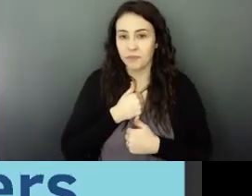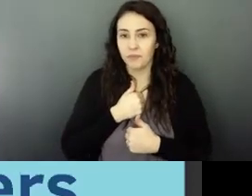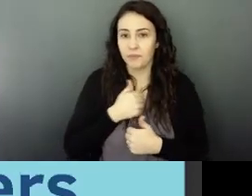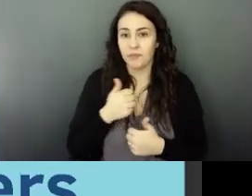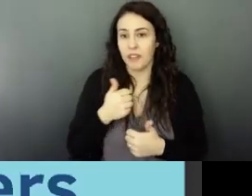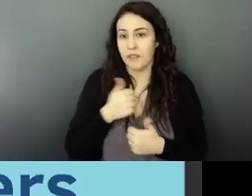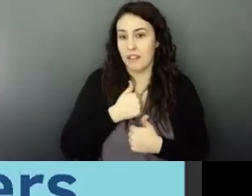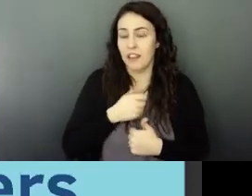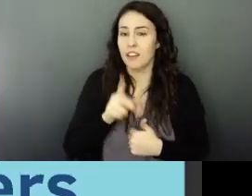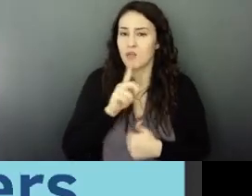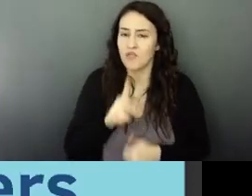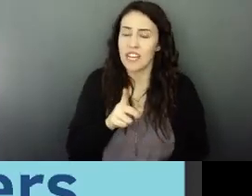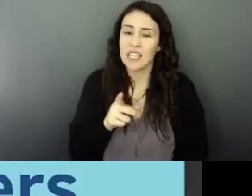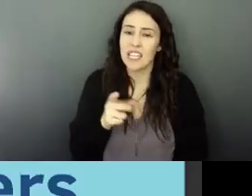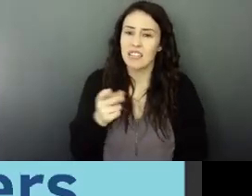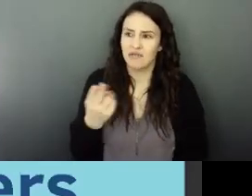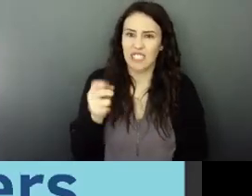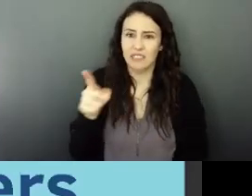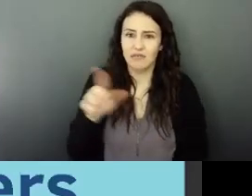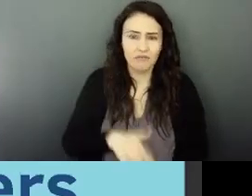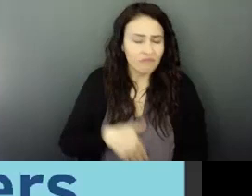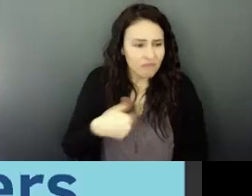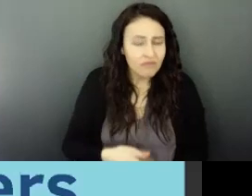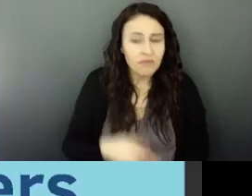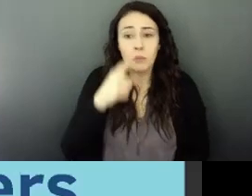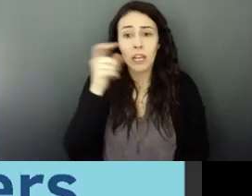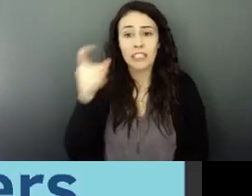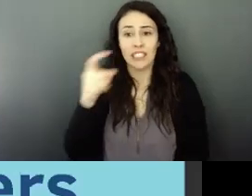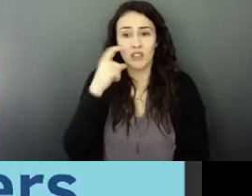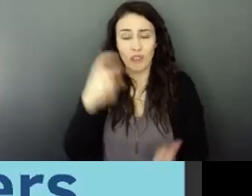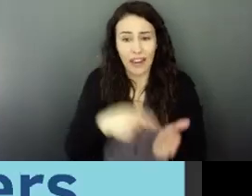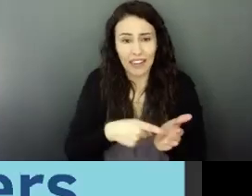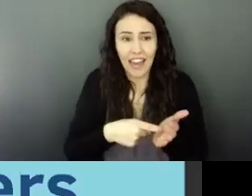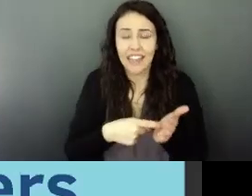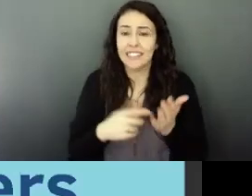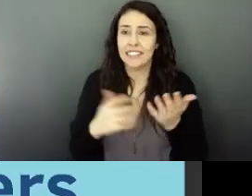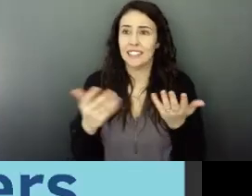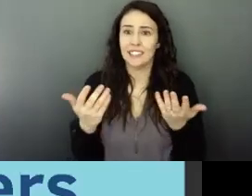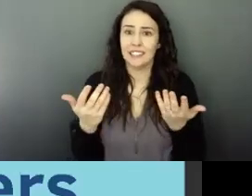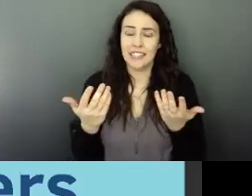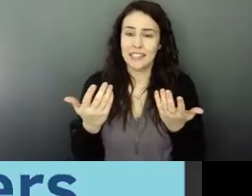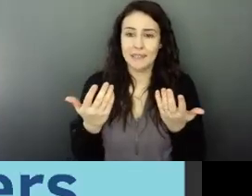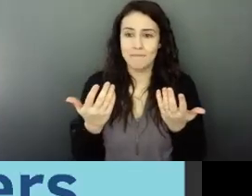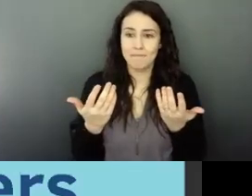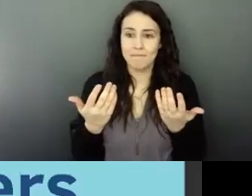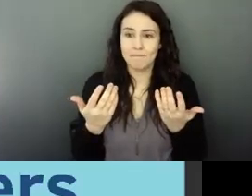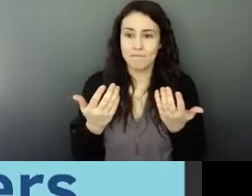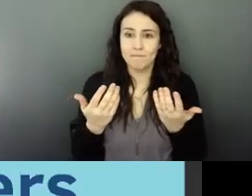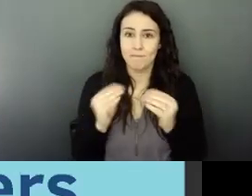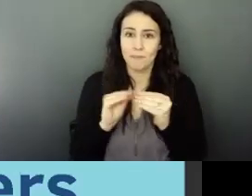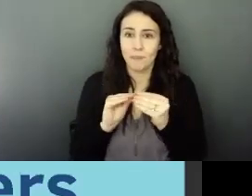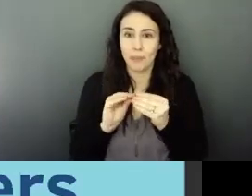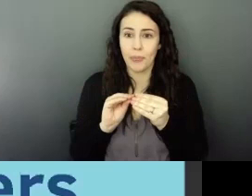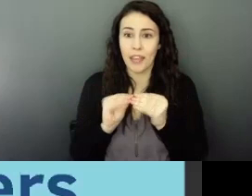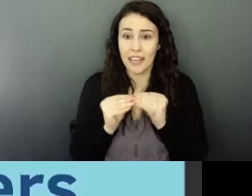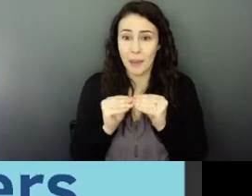really upset because he recognized that a disproportionate number of brown people